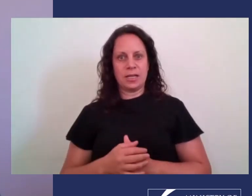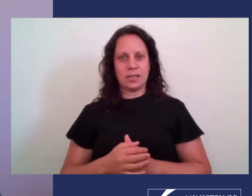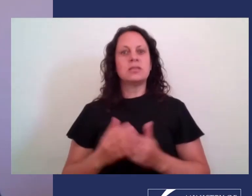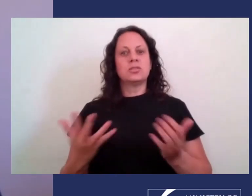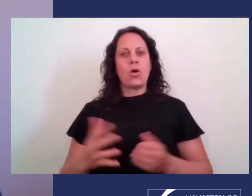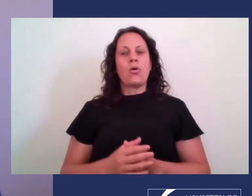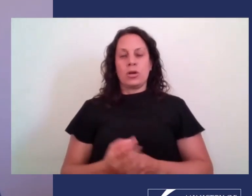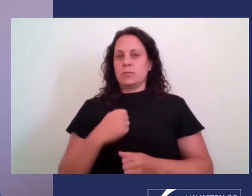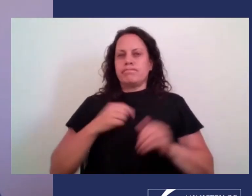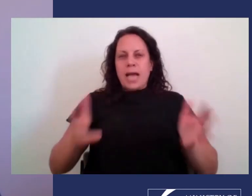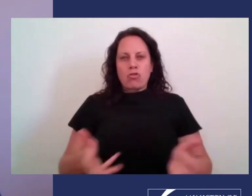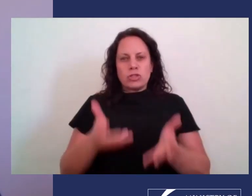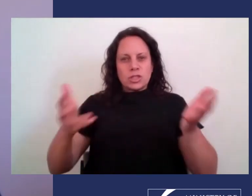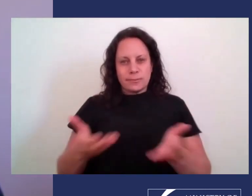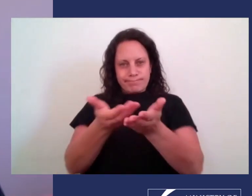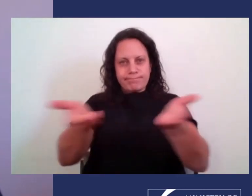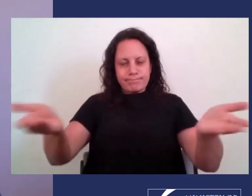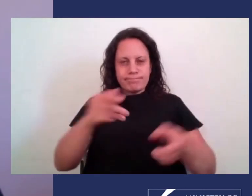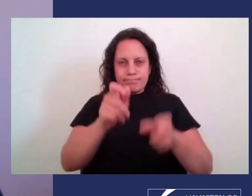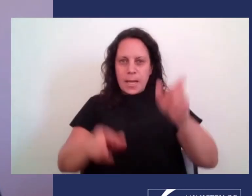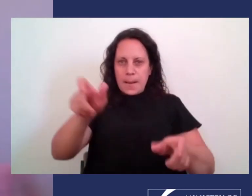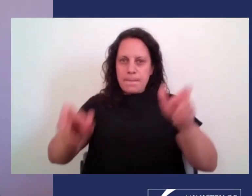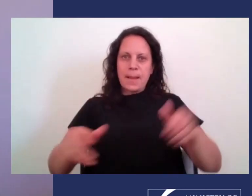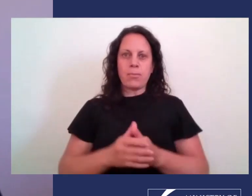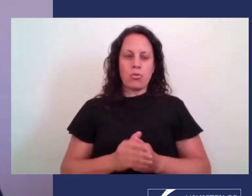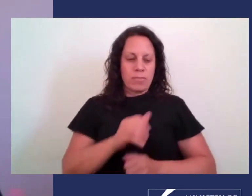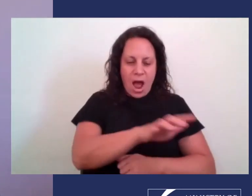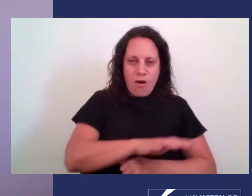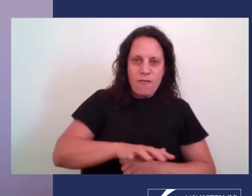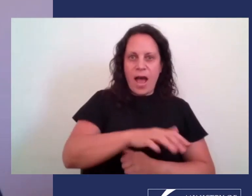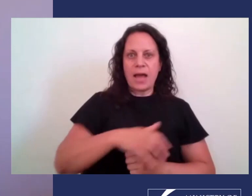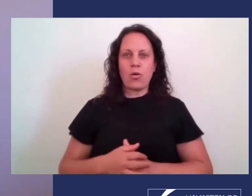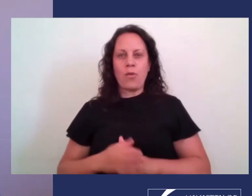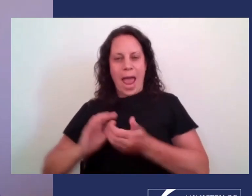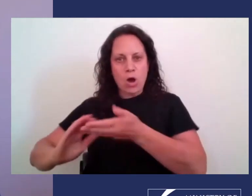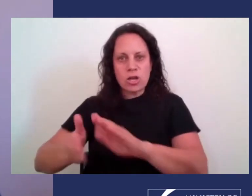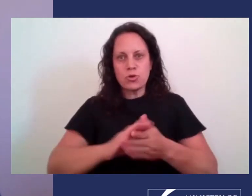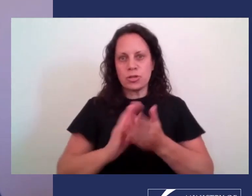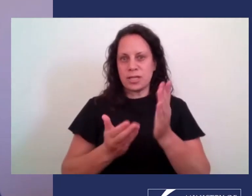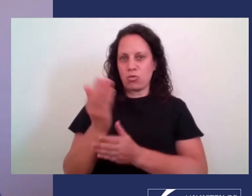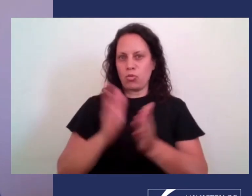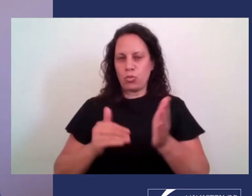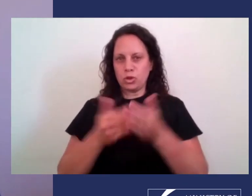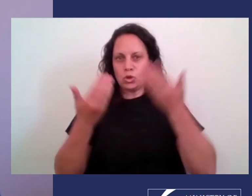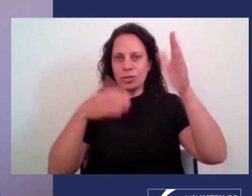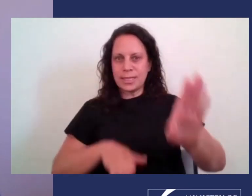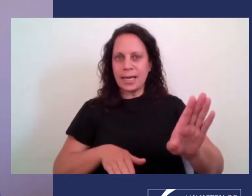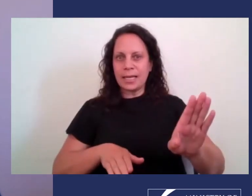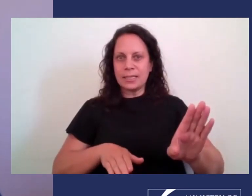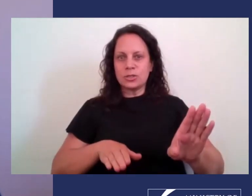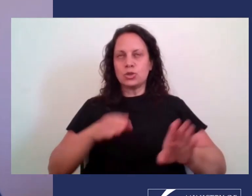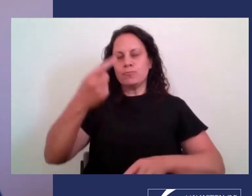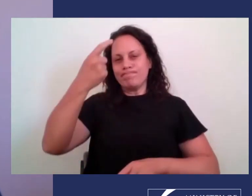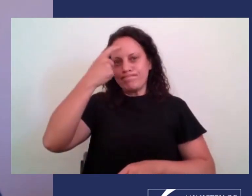really encouraging people in our whānau, in our hapori around Aotearoa, to consider